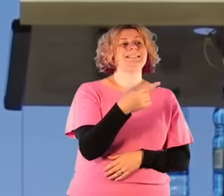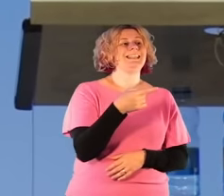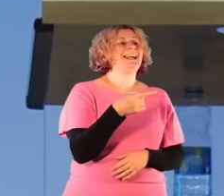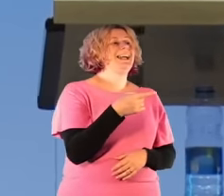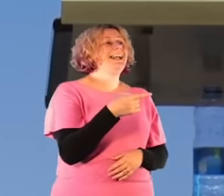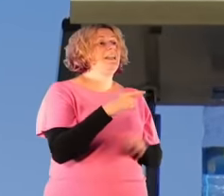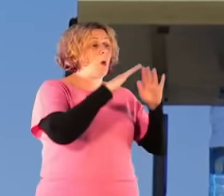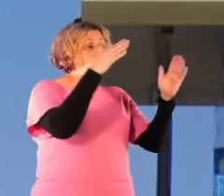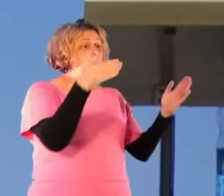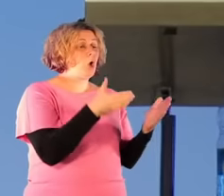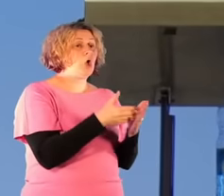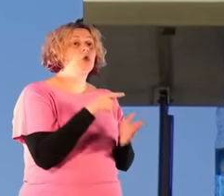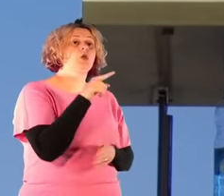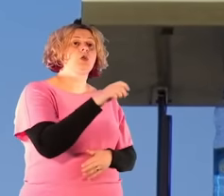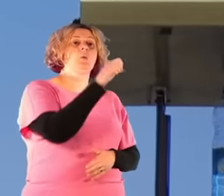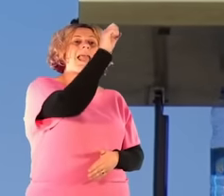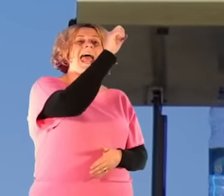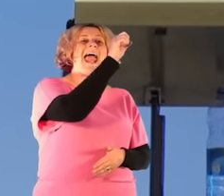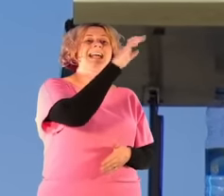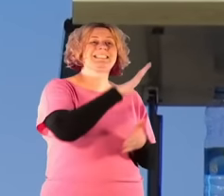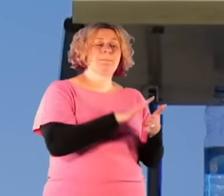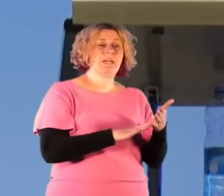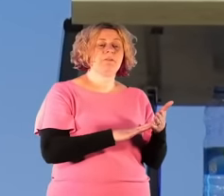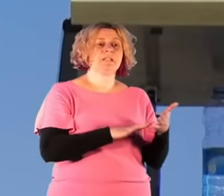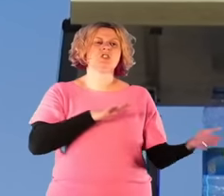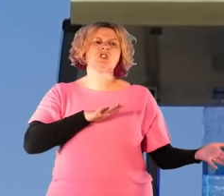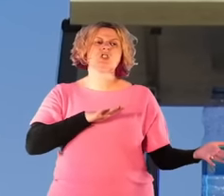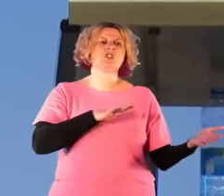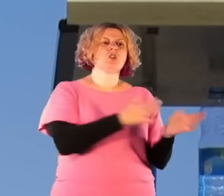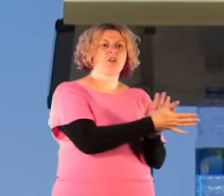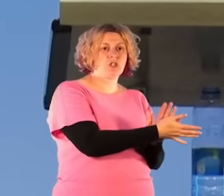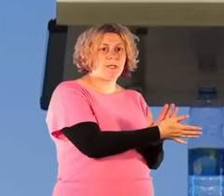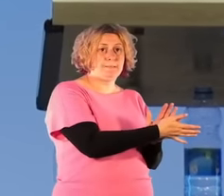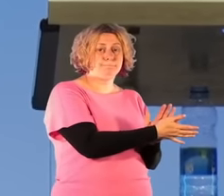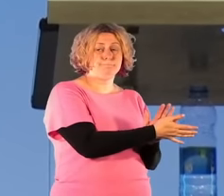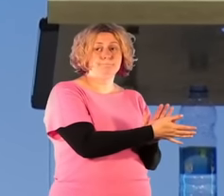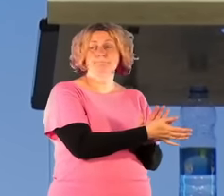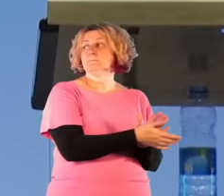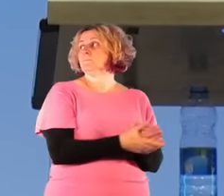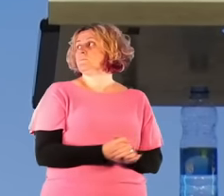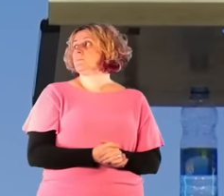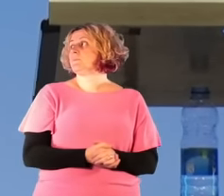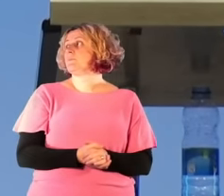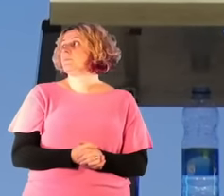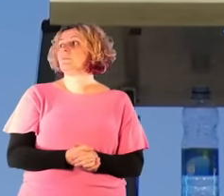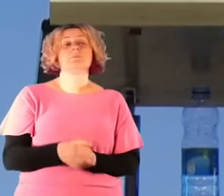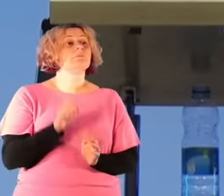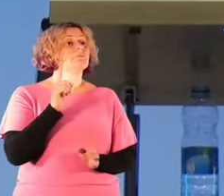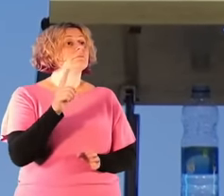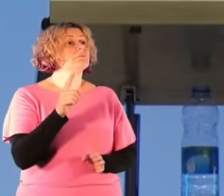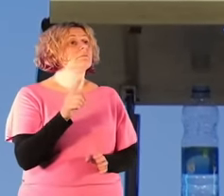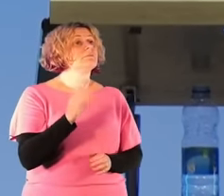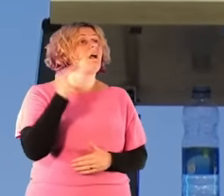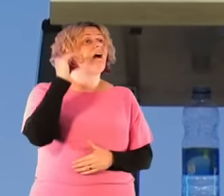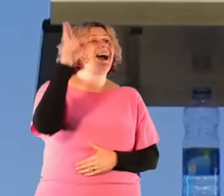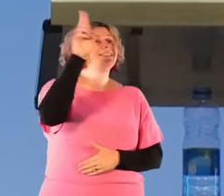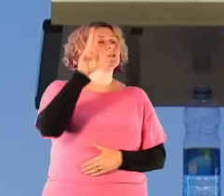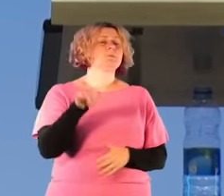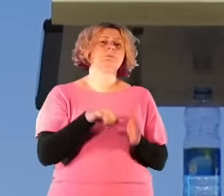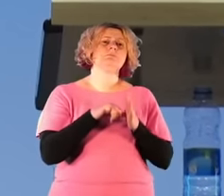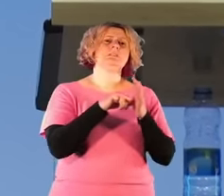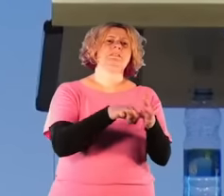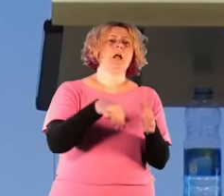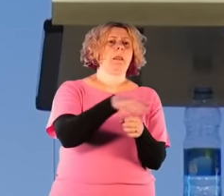crushing. We heard a little earlier how difficult it is to be a young person today. Hardest place to be a Christian is in a high school.